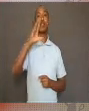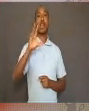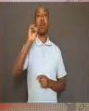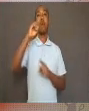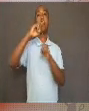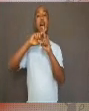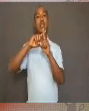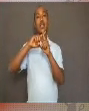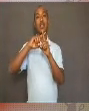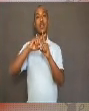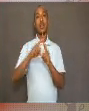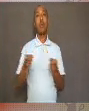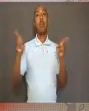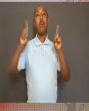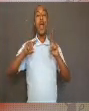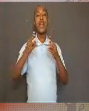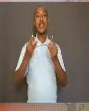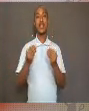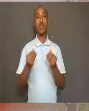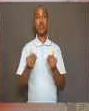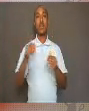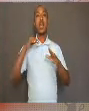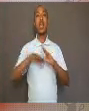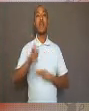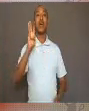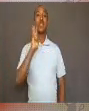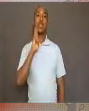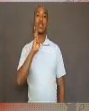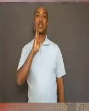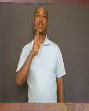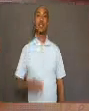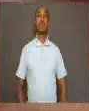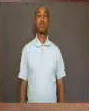hydronium ions when they dissolve in water.